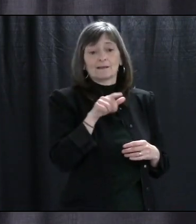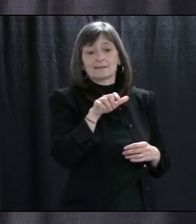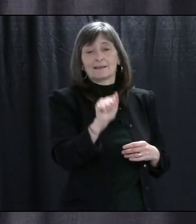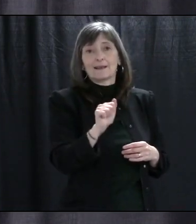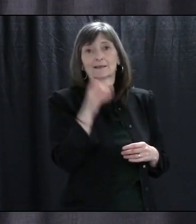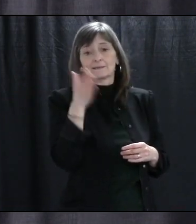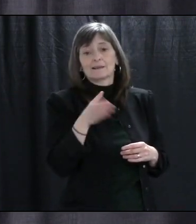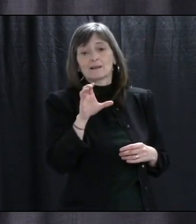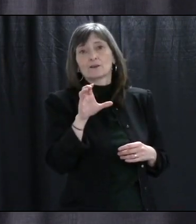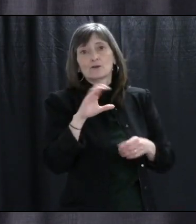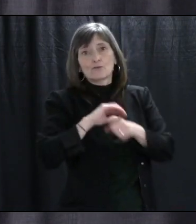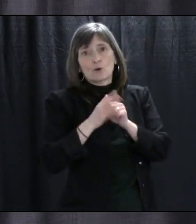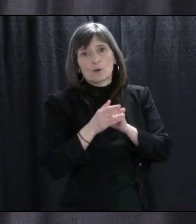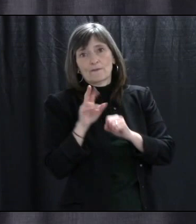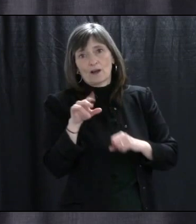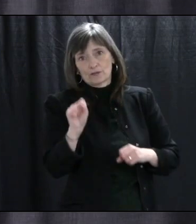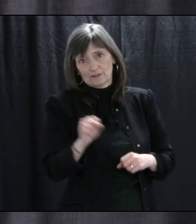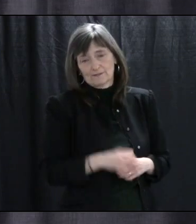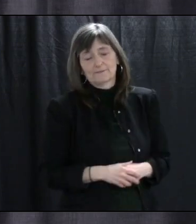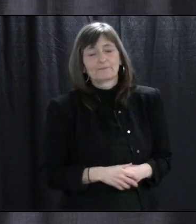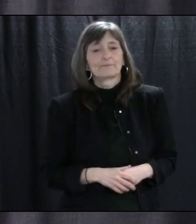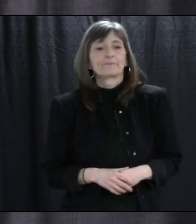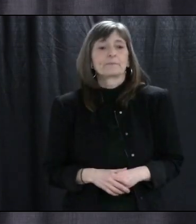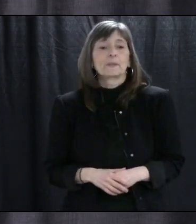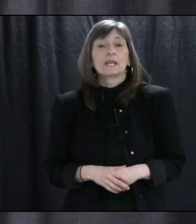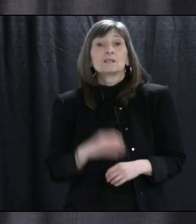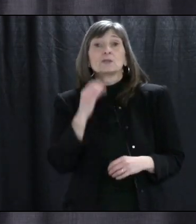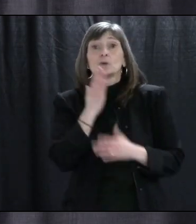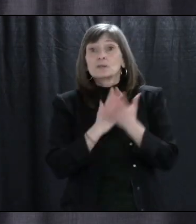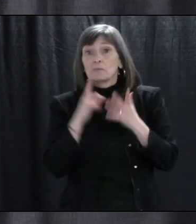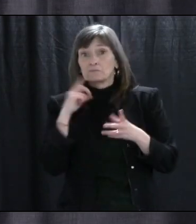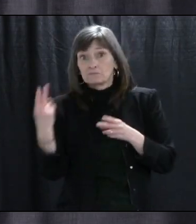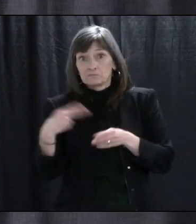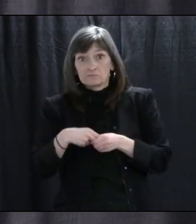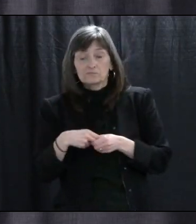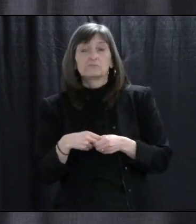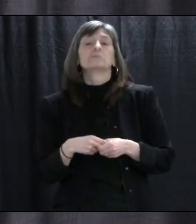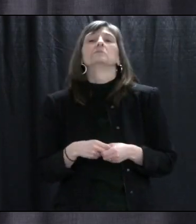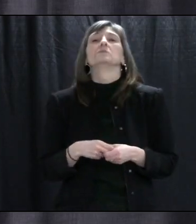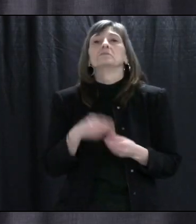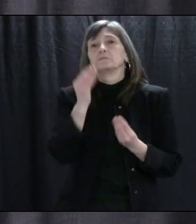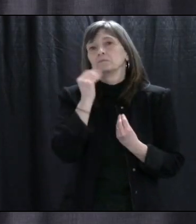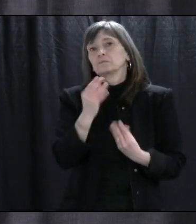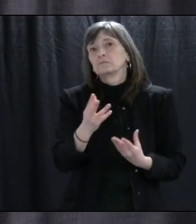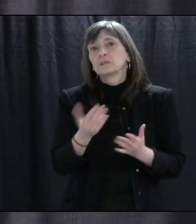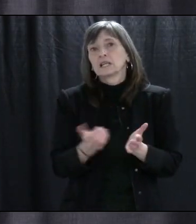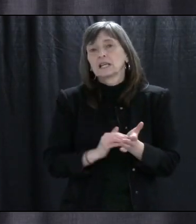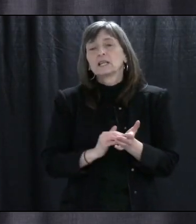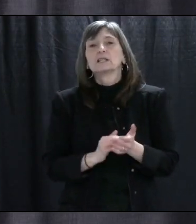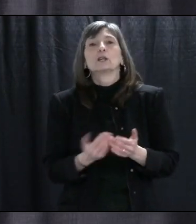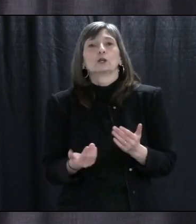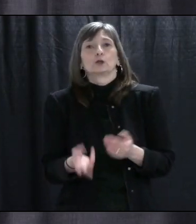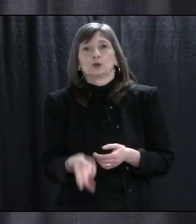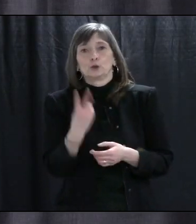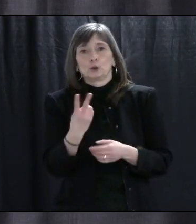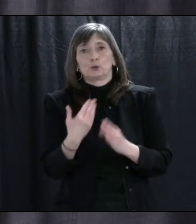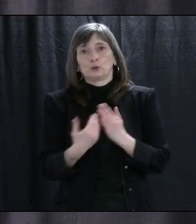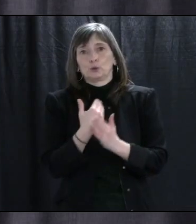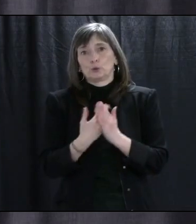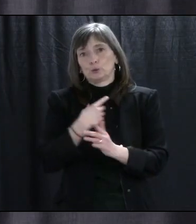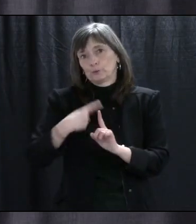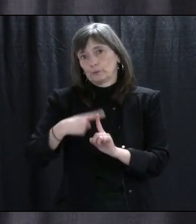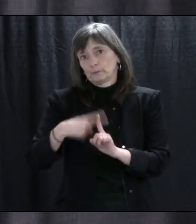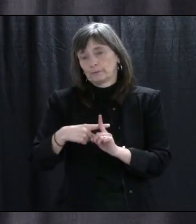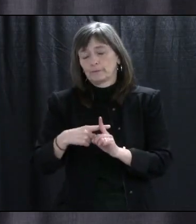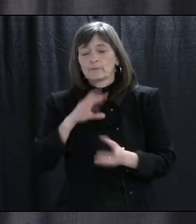canada.ca/coronavirus. As a recap for those who may have just joined us, we have 2 new cases since yesterday's media availability. The